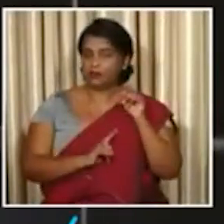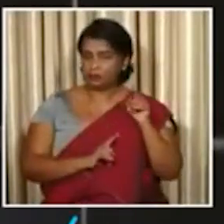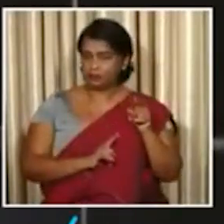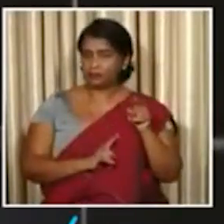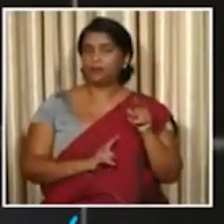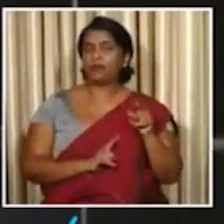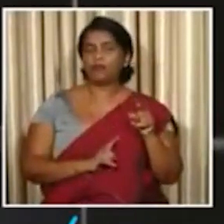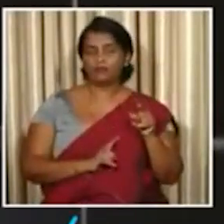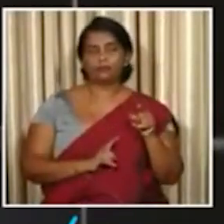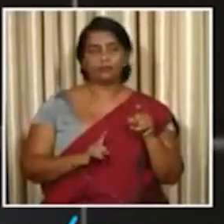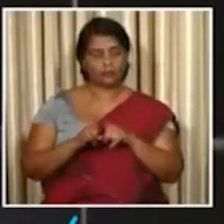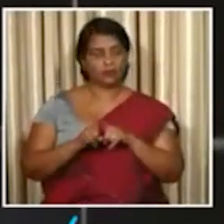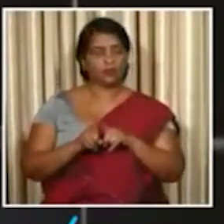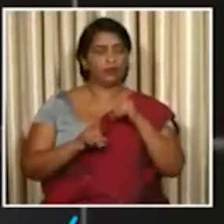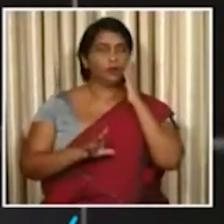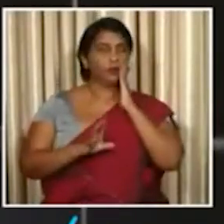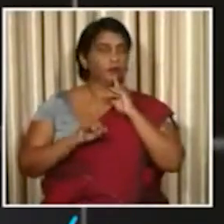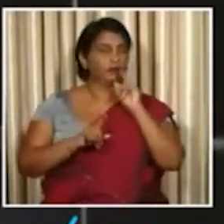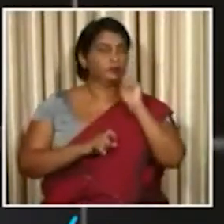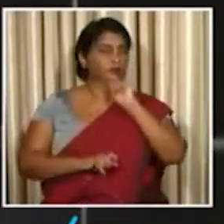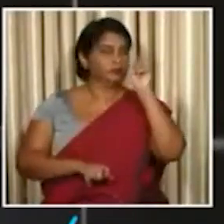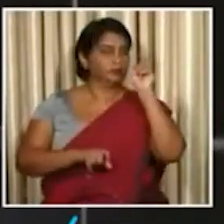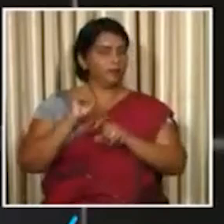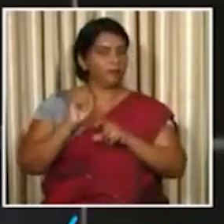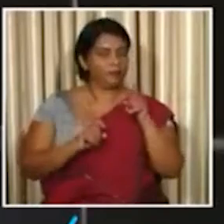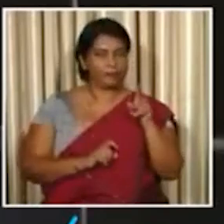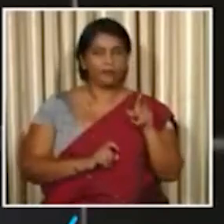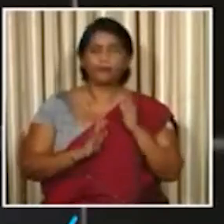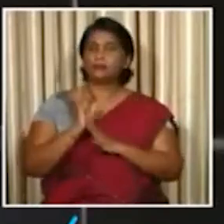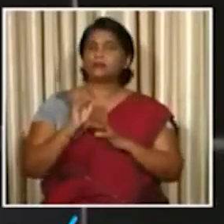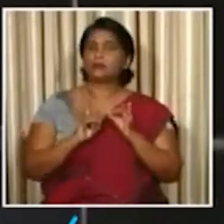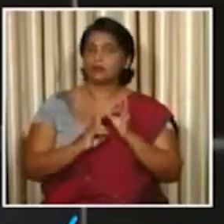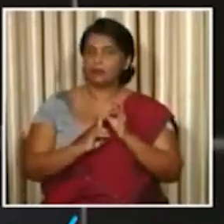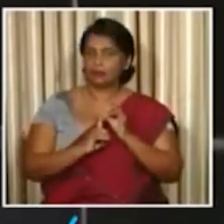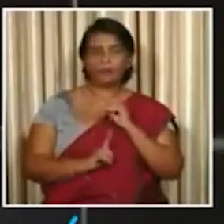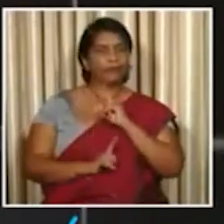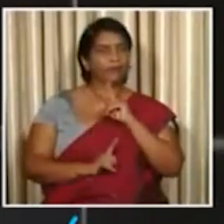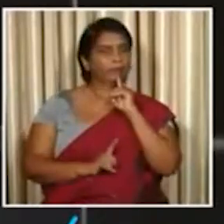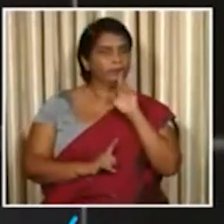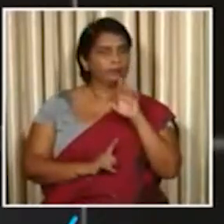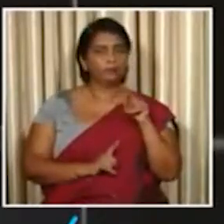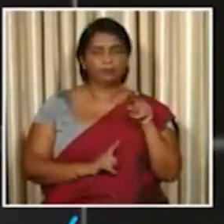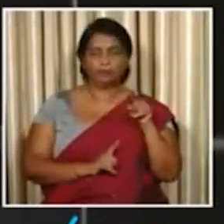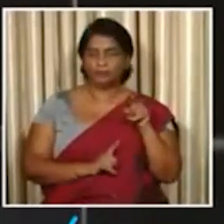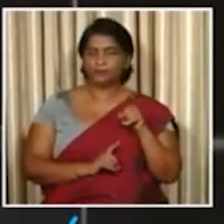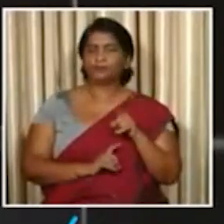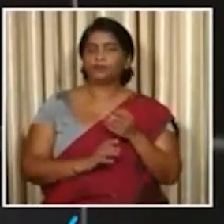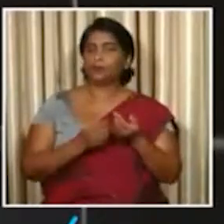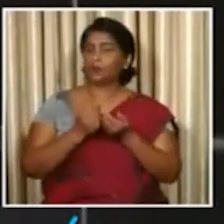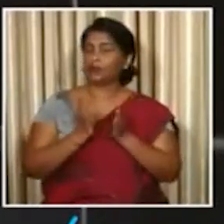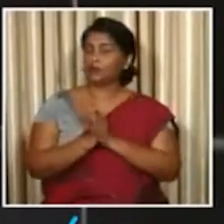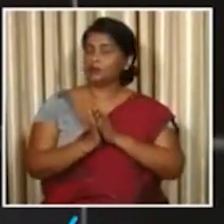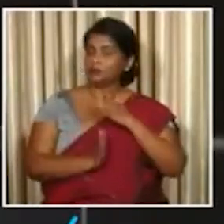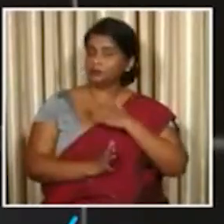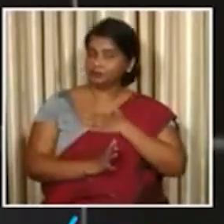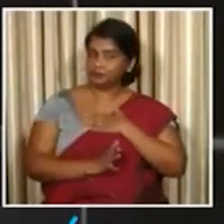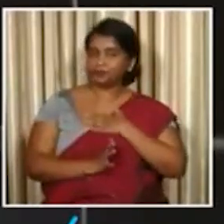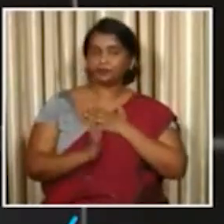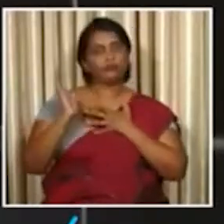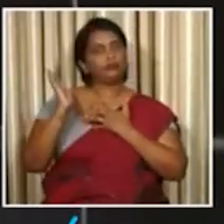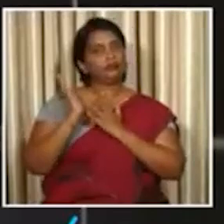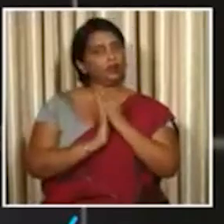supports the right of Palestinian people to a homeland of their own. We believe that the only viable path for achieving